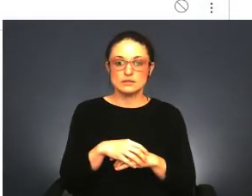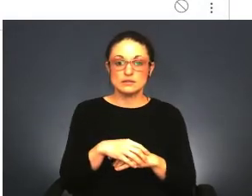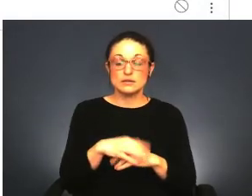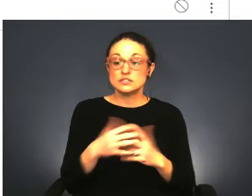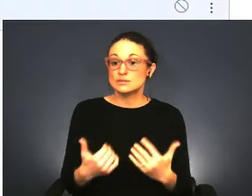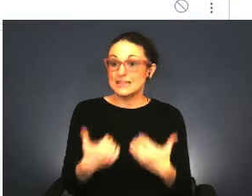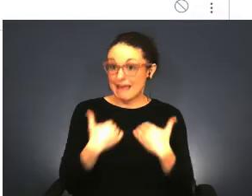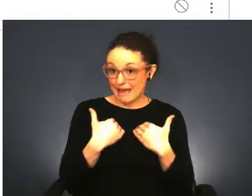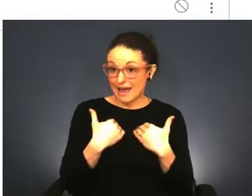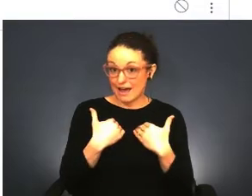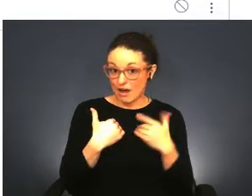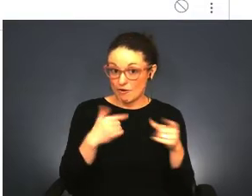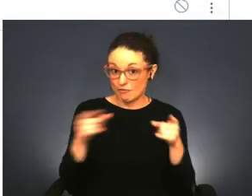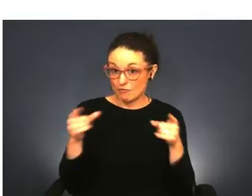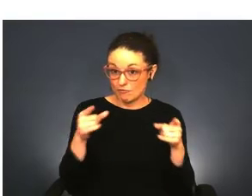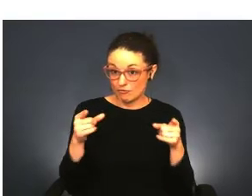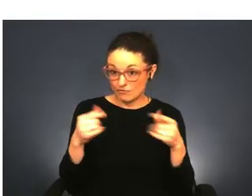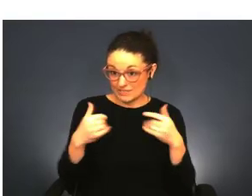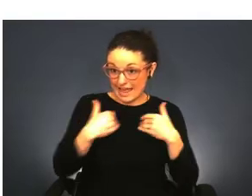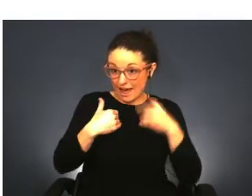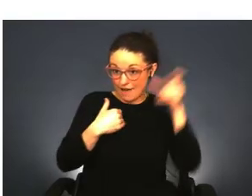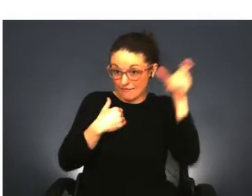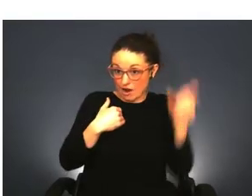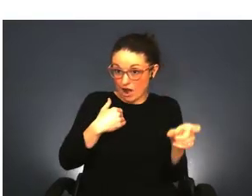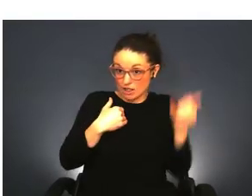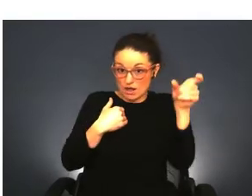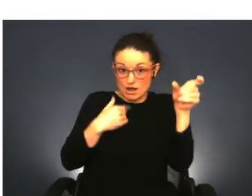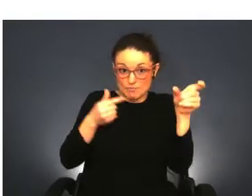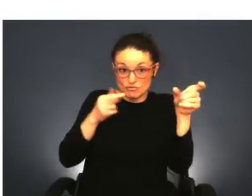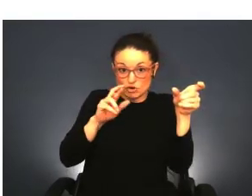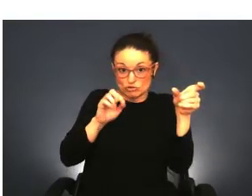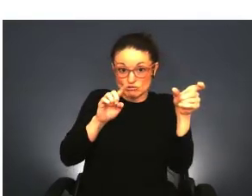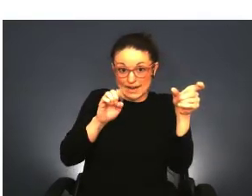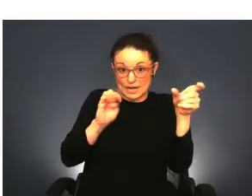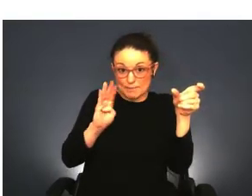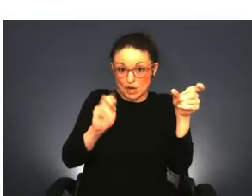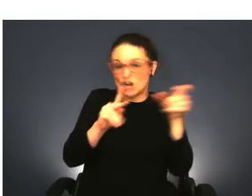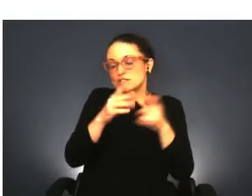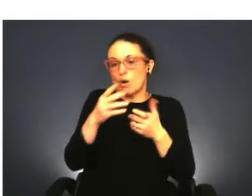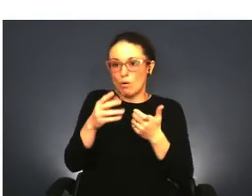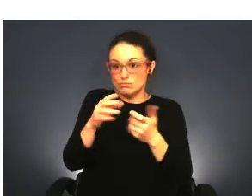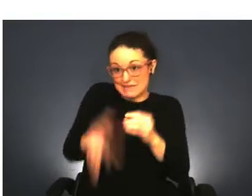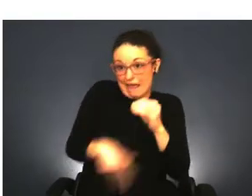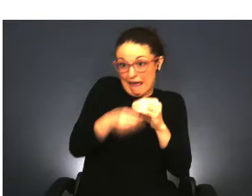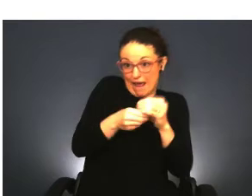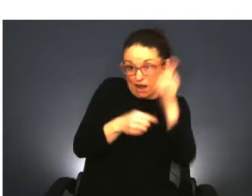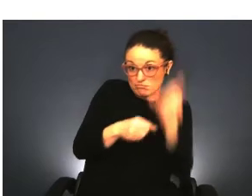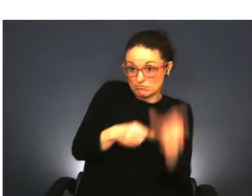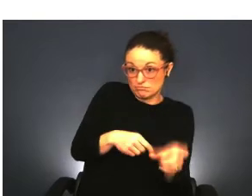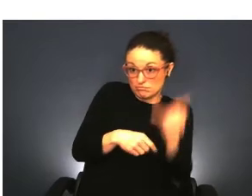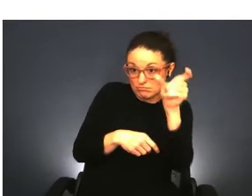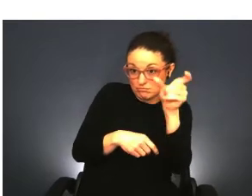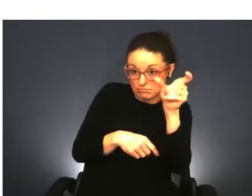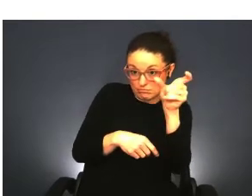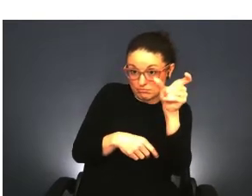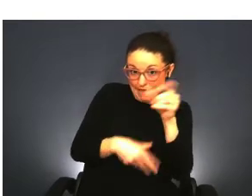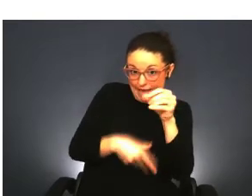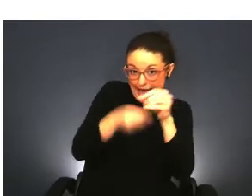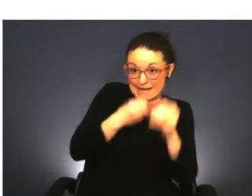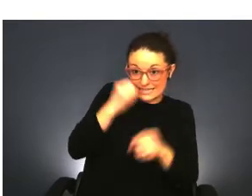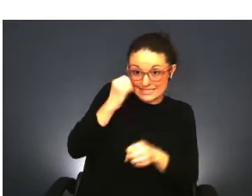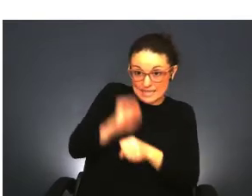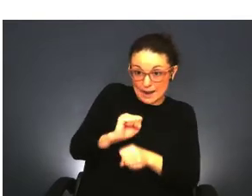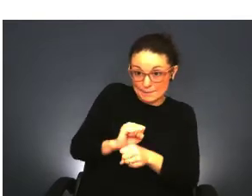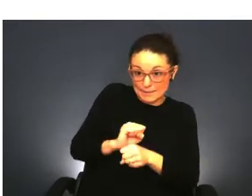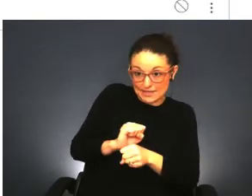have a gradebook column, something that you're going to put a grade into in Canvas, you have